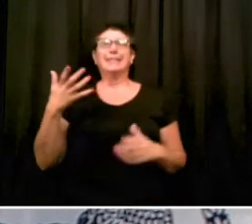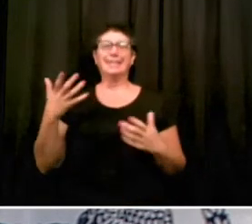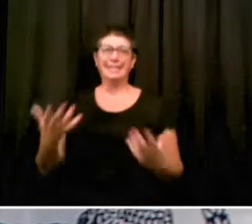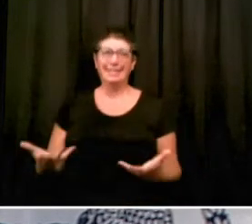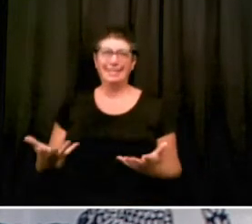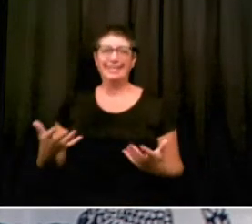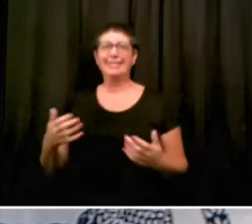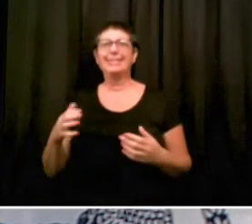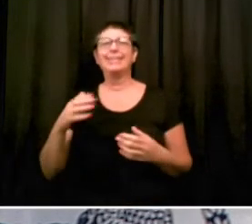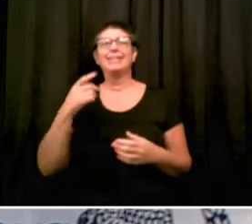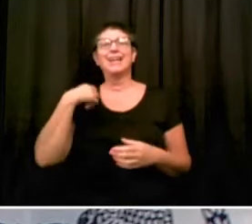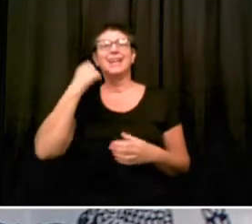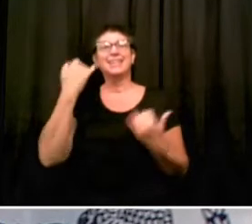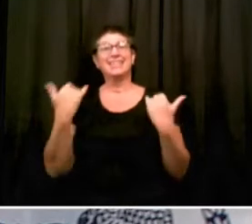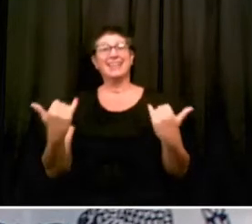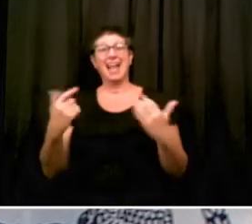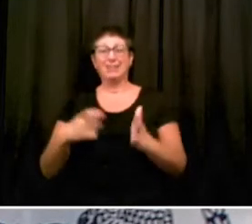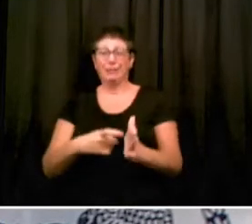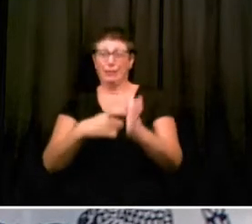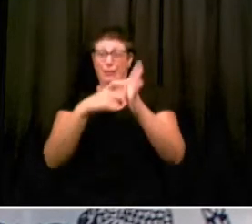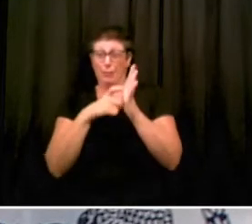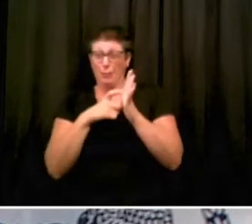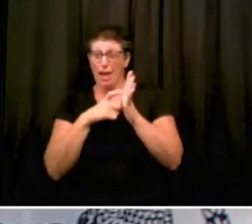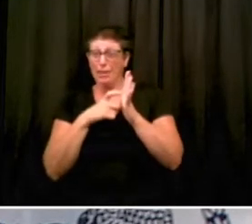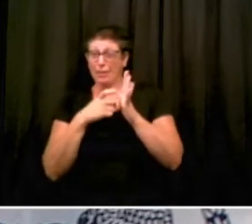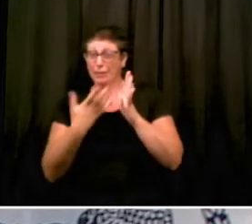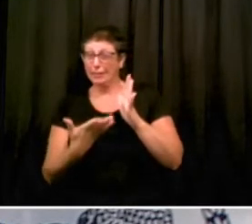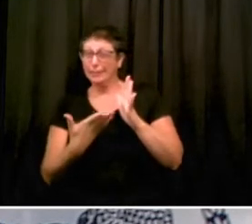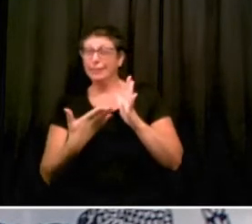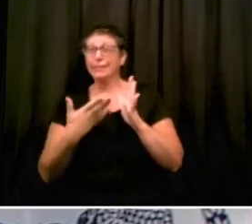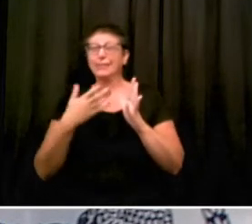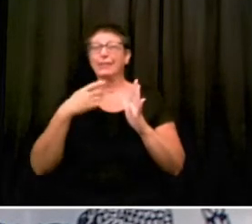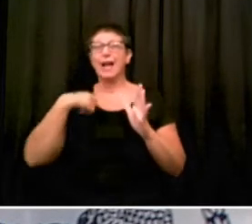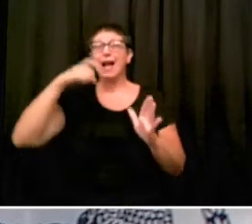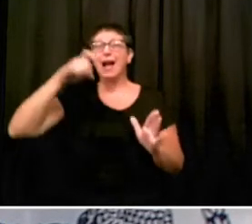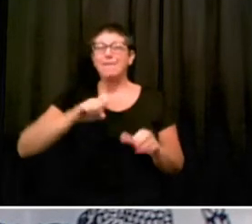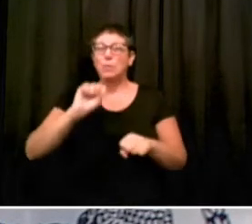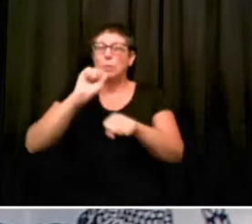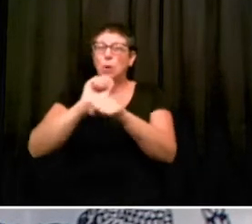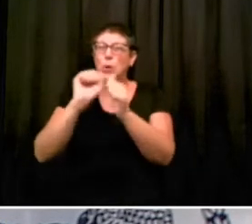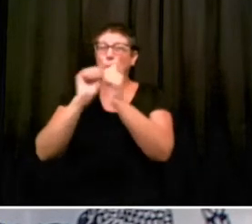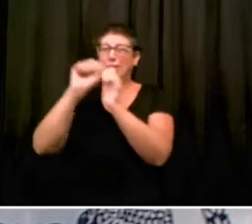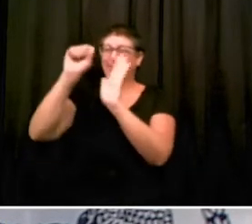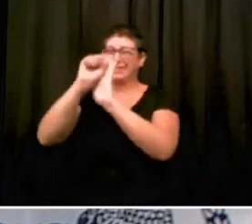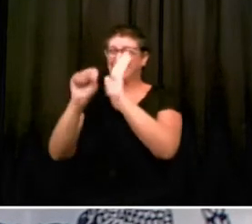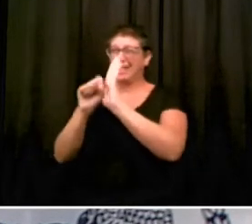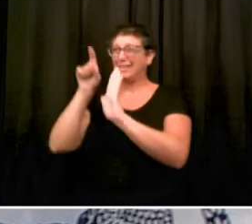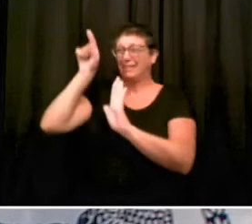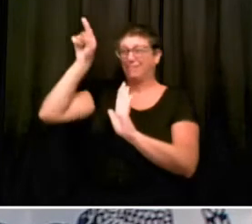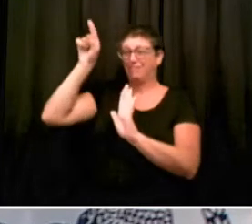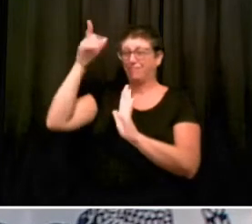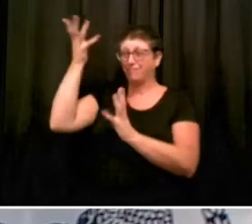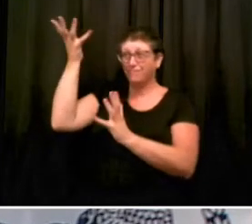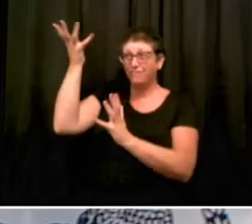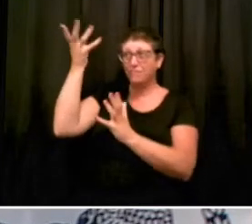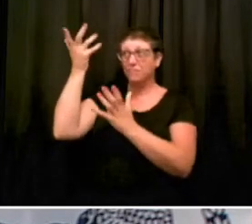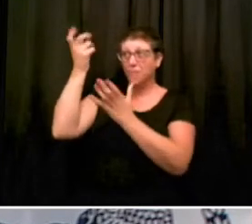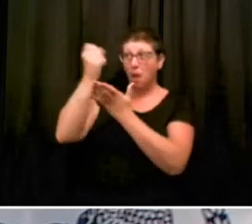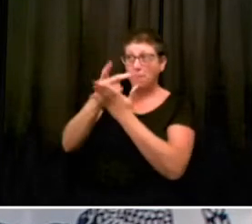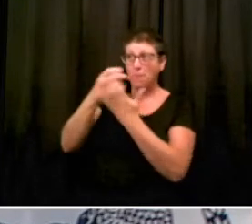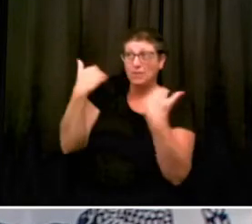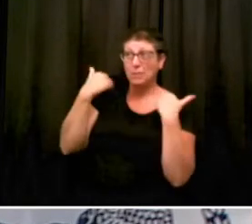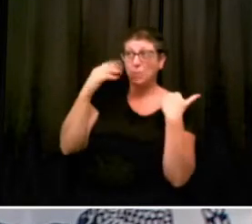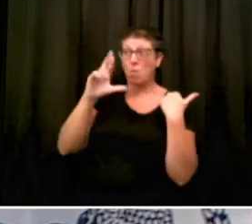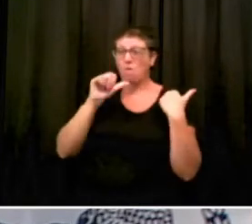state on this. The state's decision related to gyms, which I know they took in good faith, but their